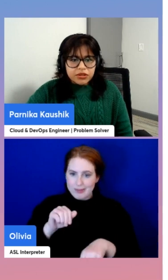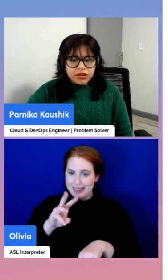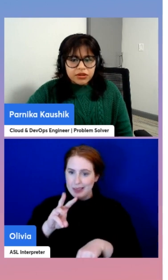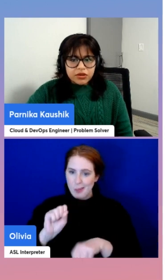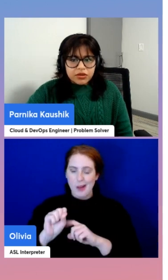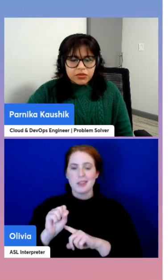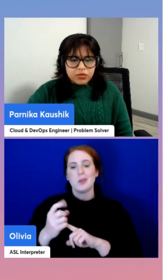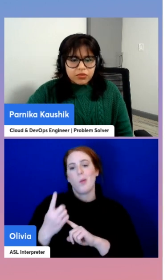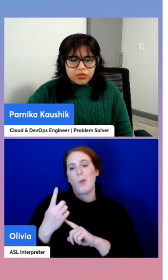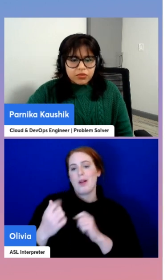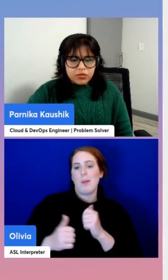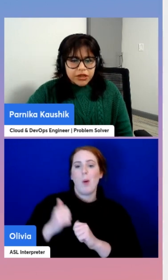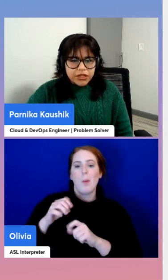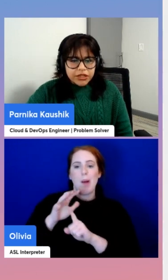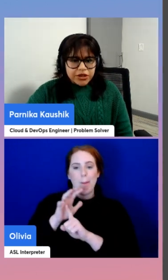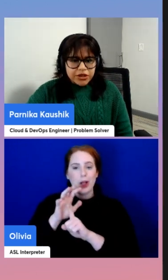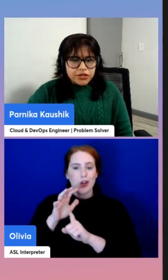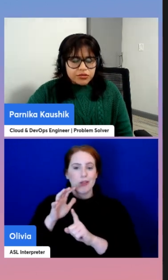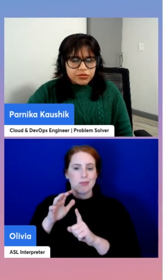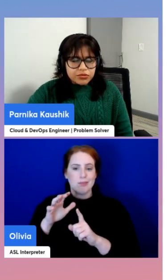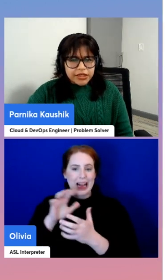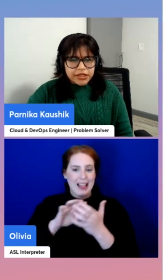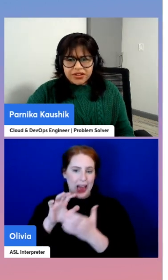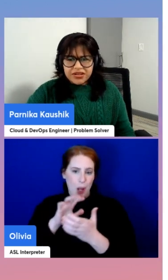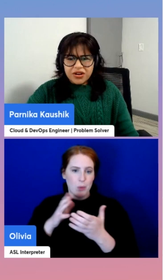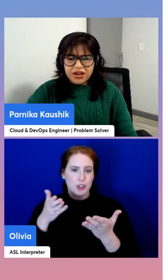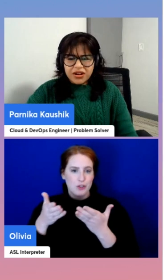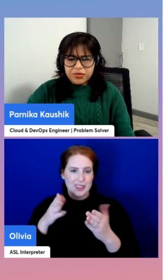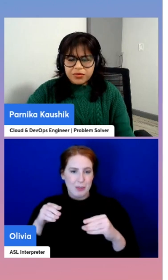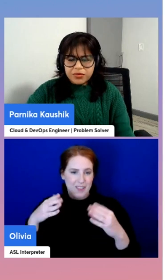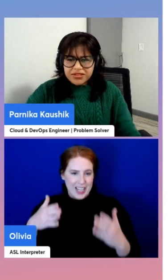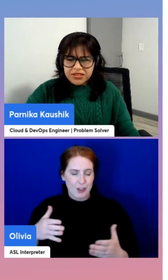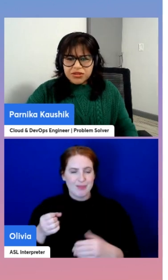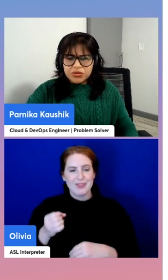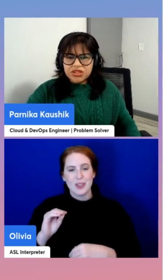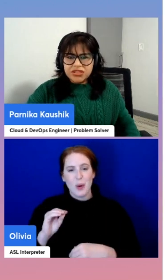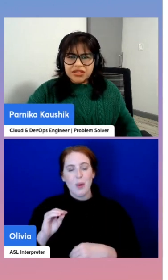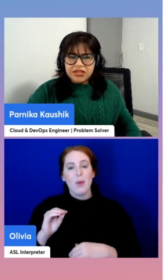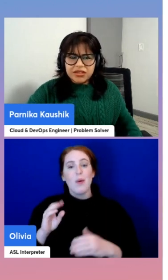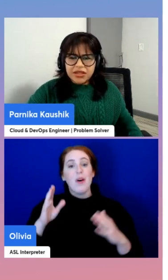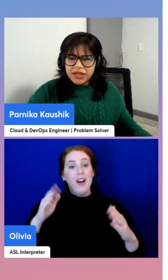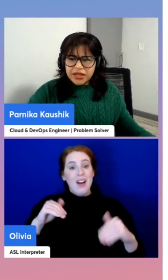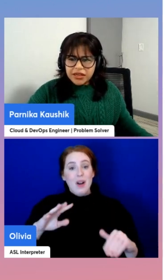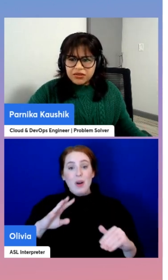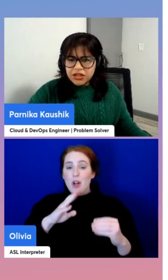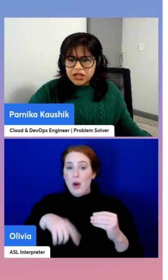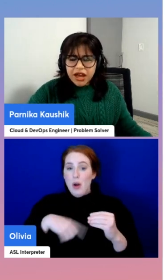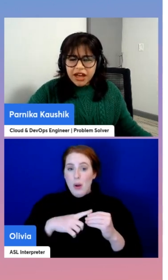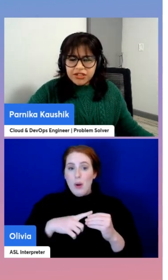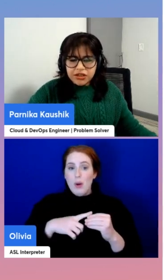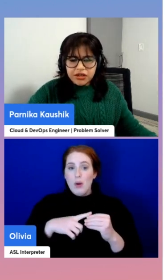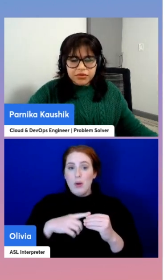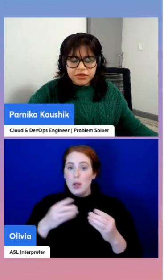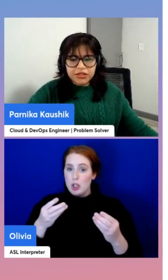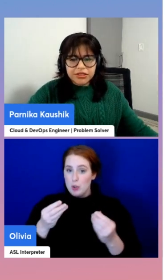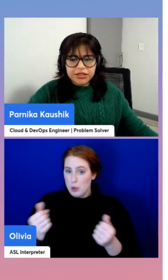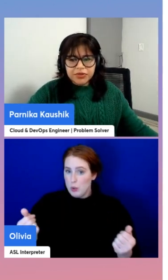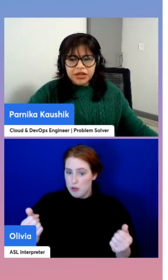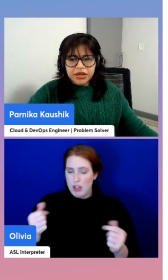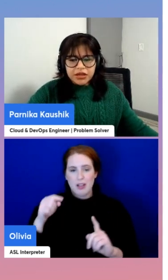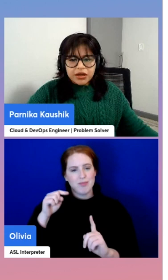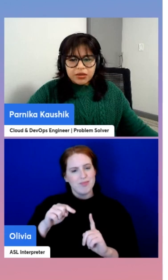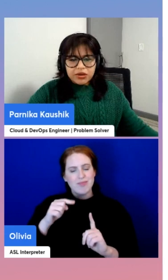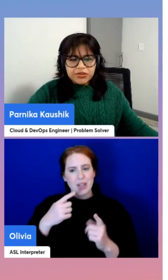So, what are we going to do next? We're going to talk about what the solution, actually